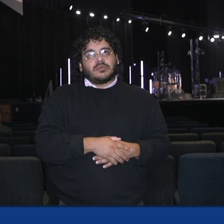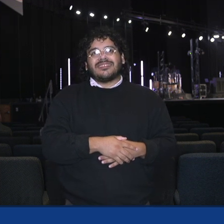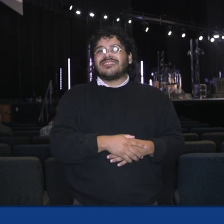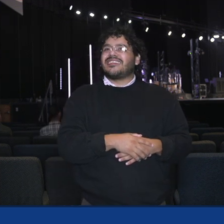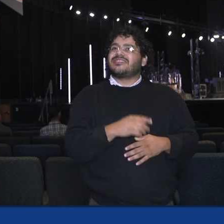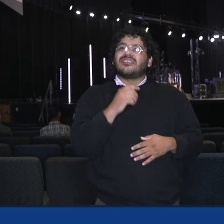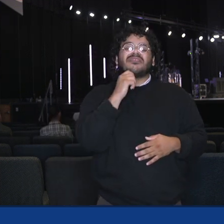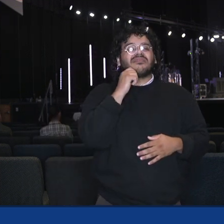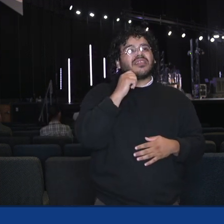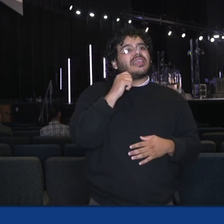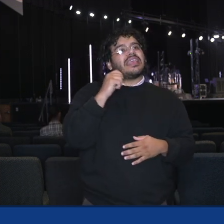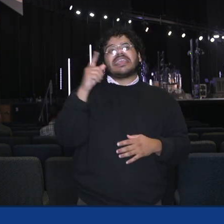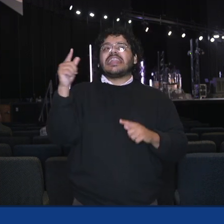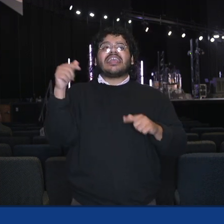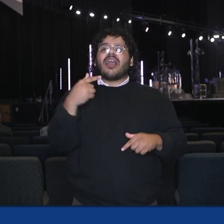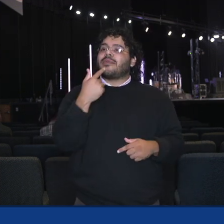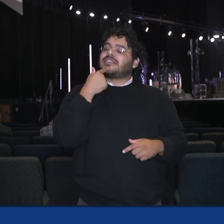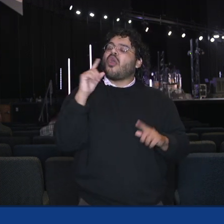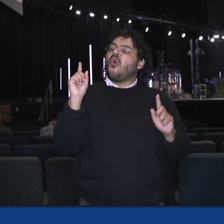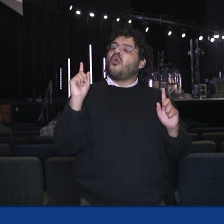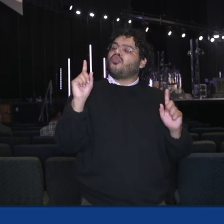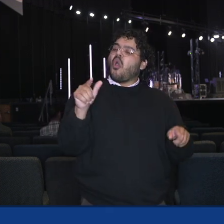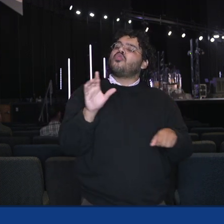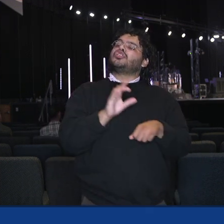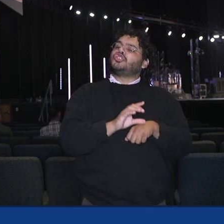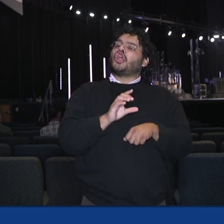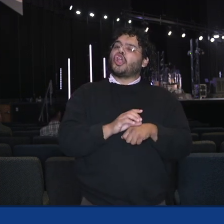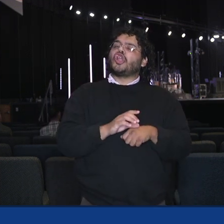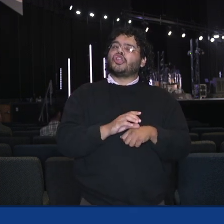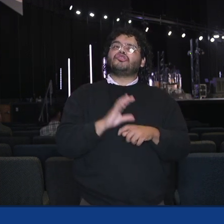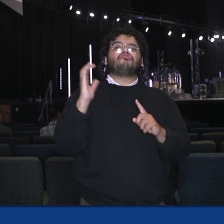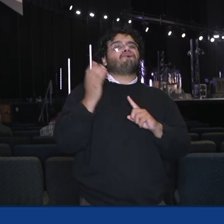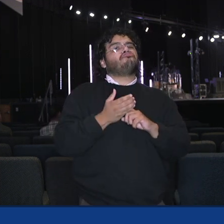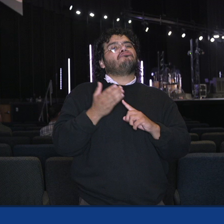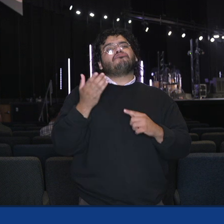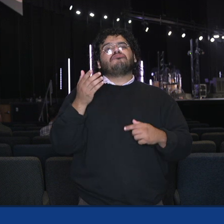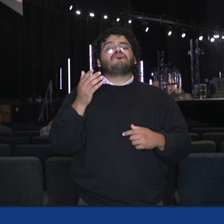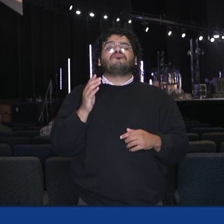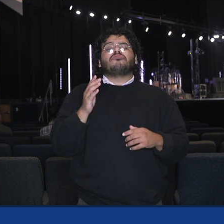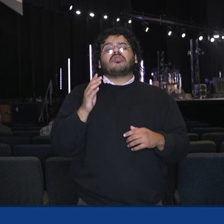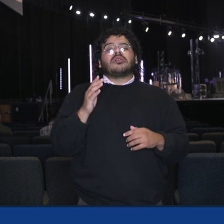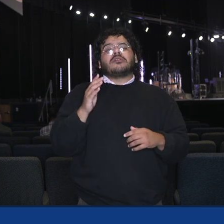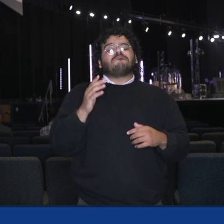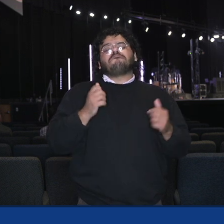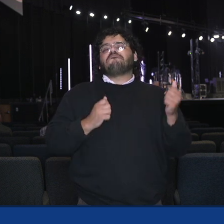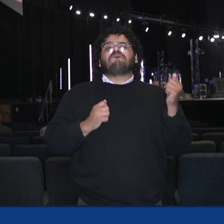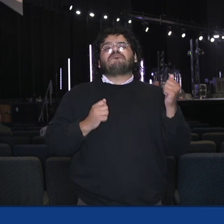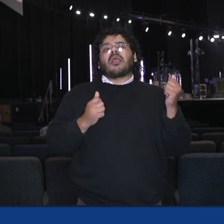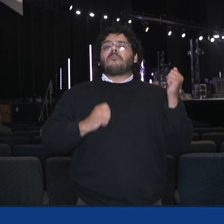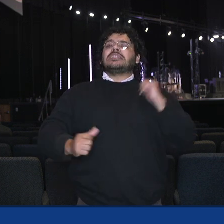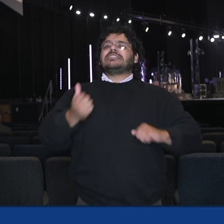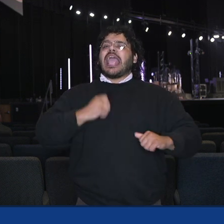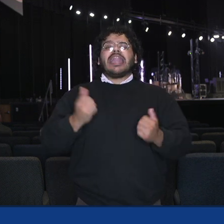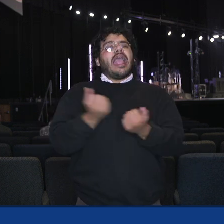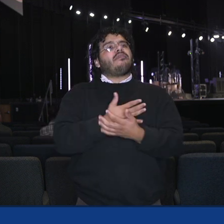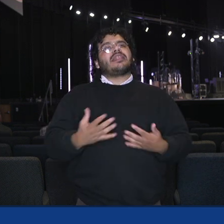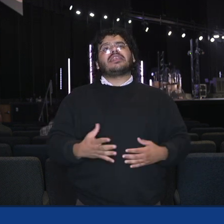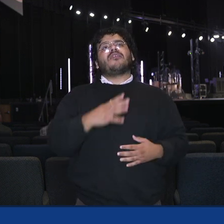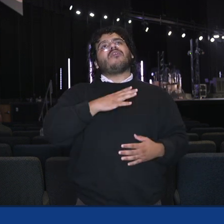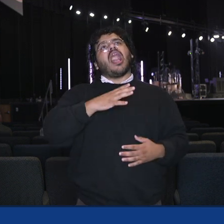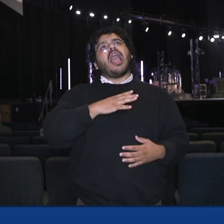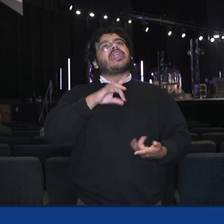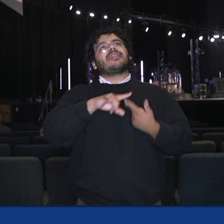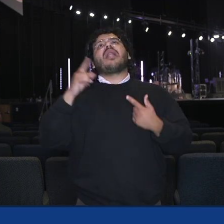church, pretend like everything's okay, and one day when you're dead, some good's gonna